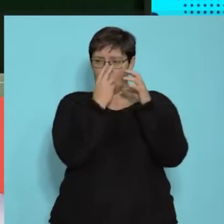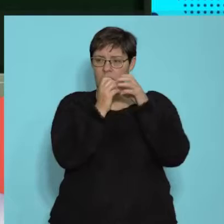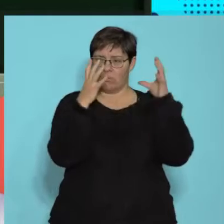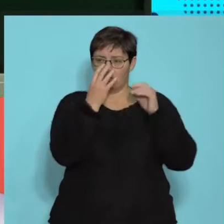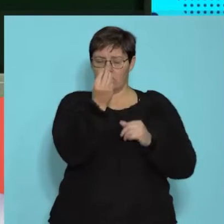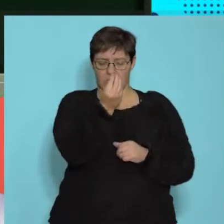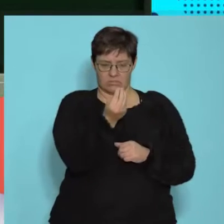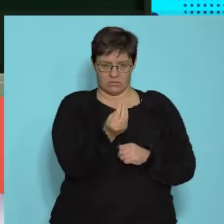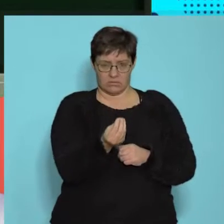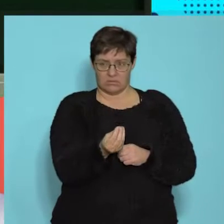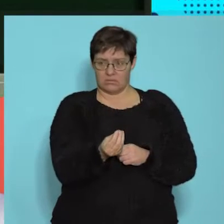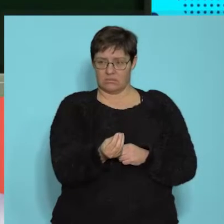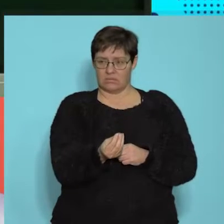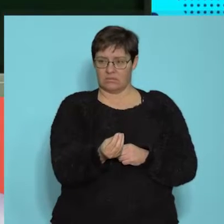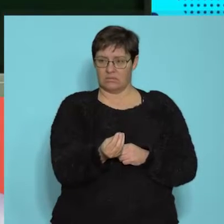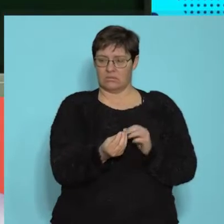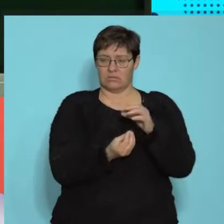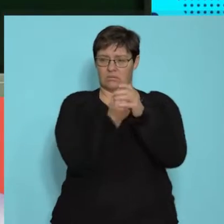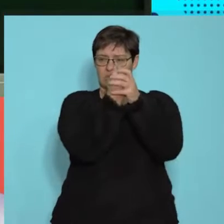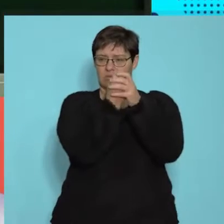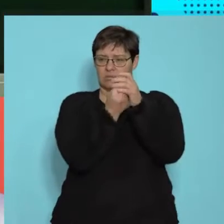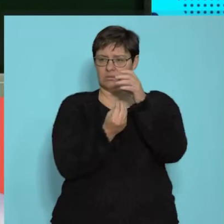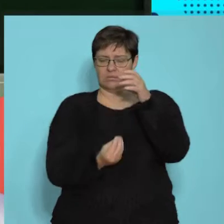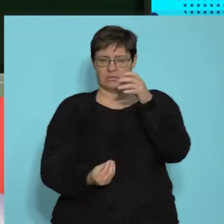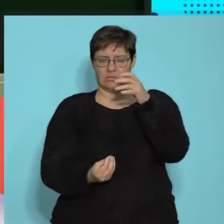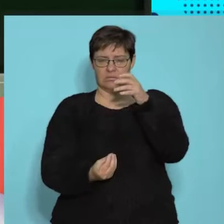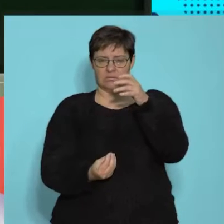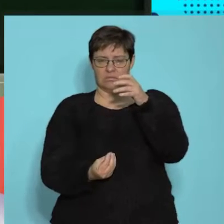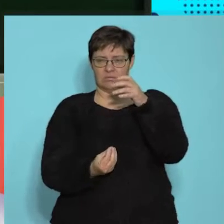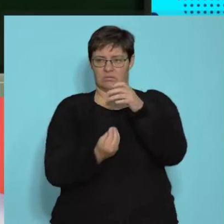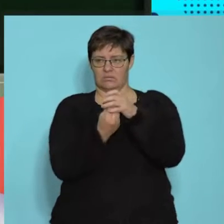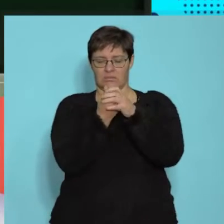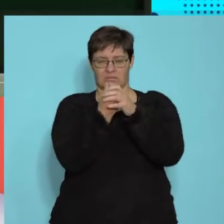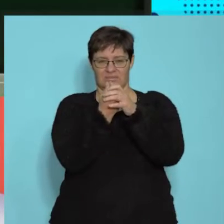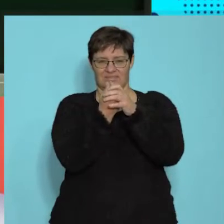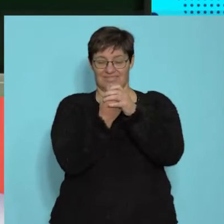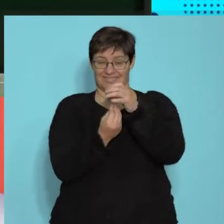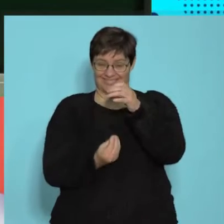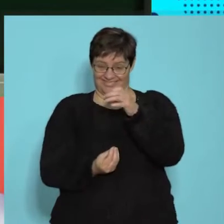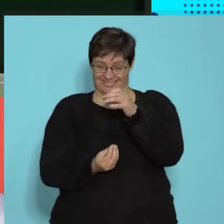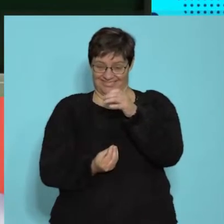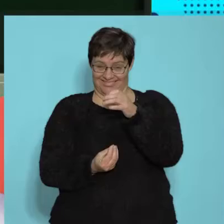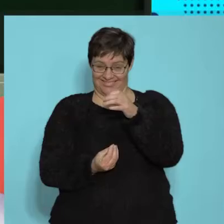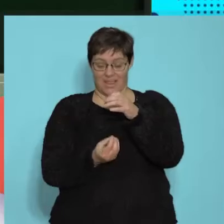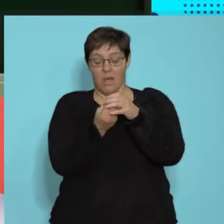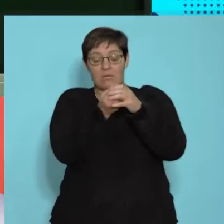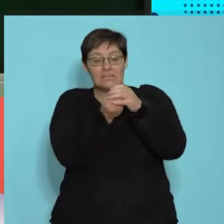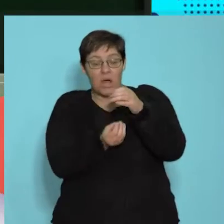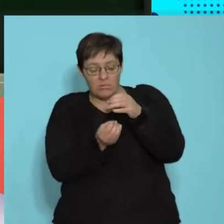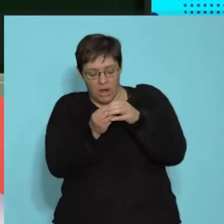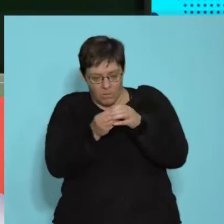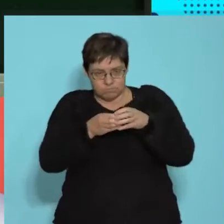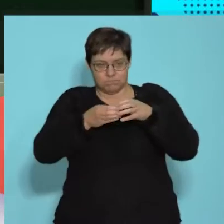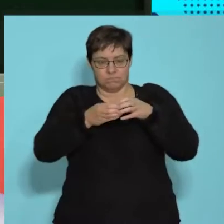Look at the balloon, okay? Look there. Can you have a look there? So when the diaphragm pulls